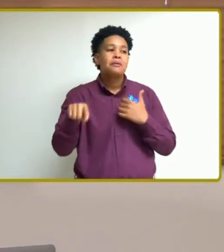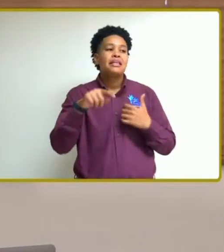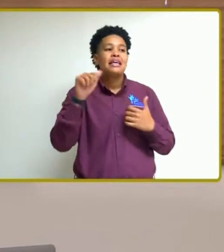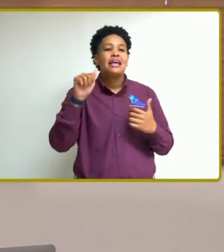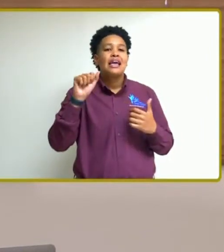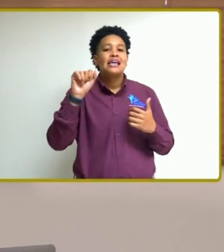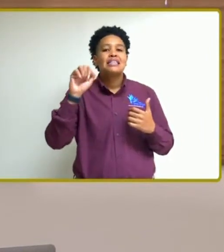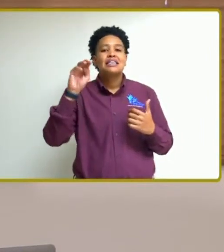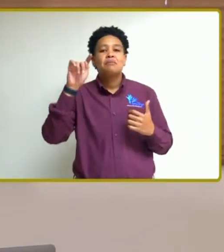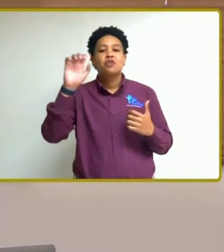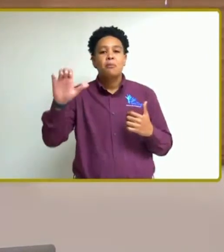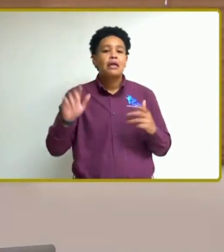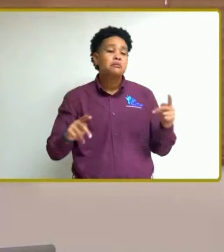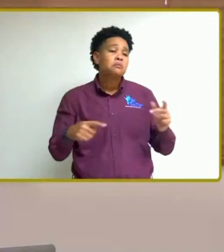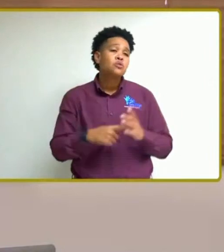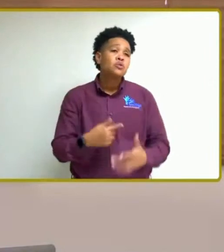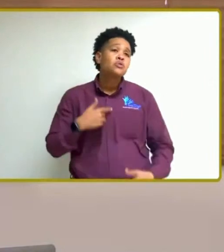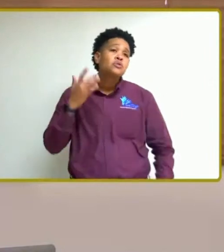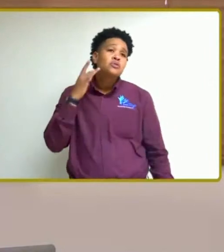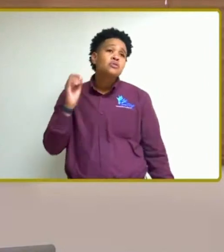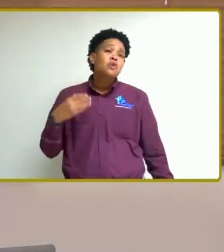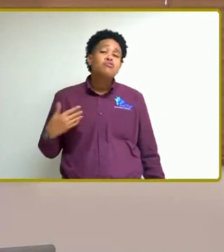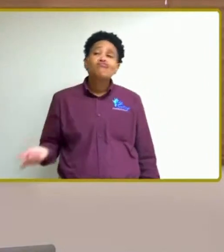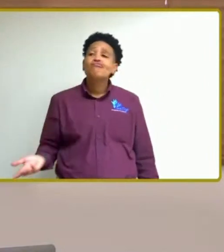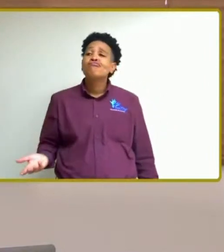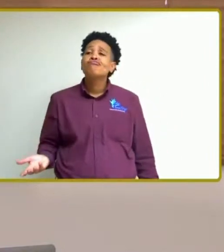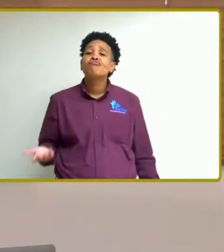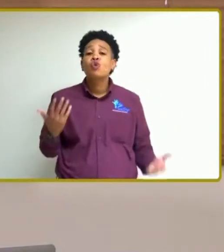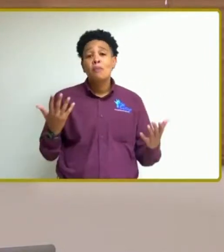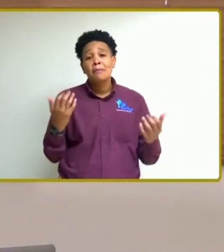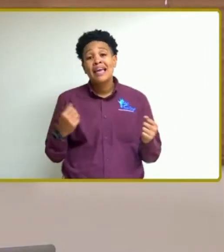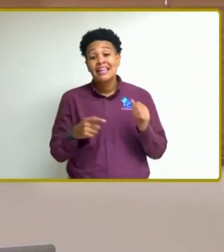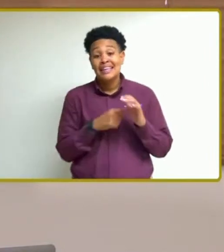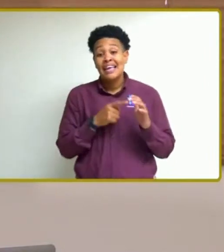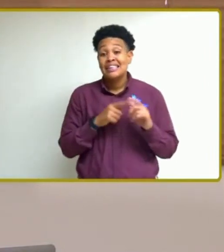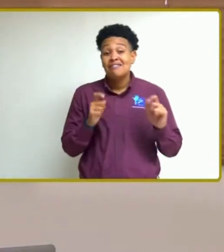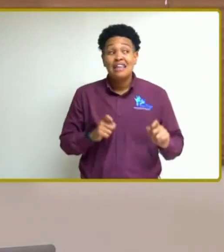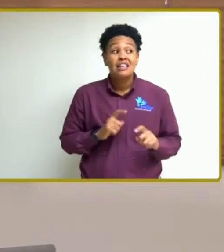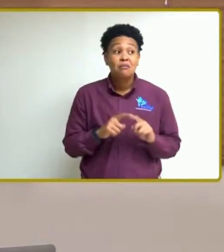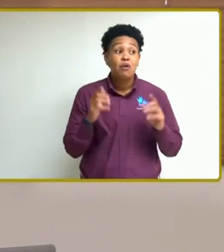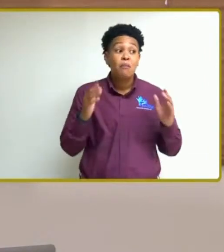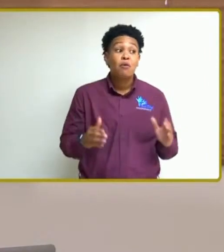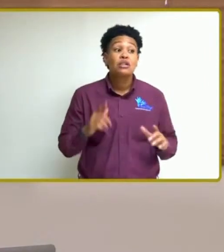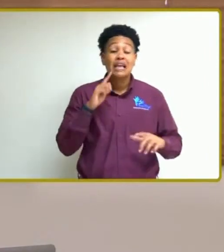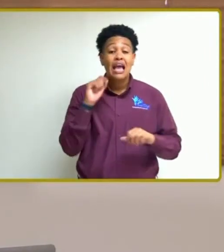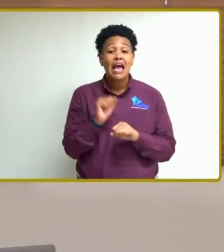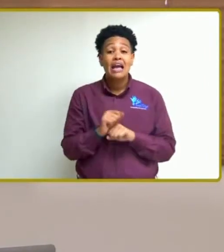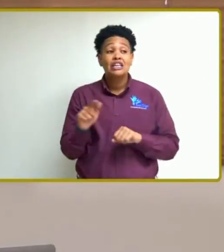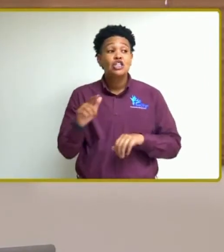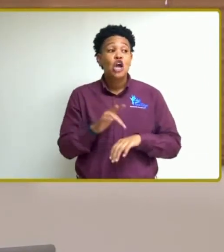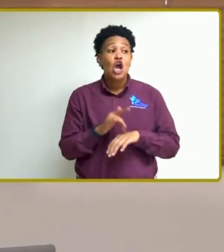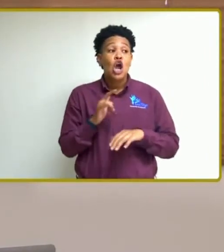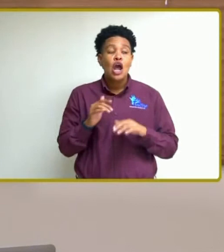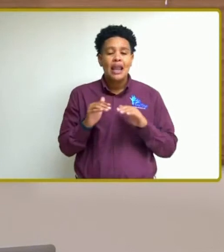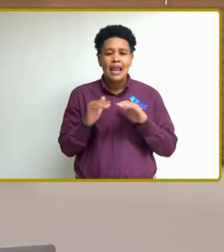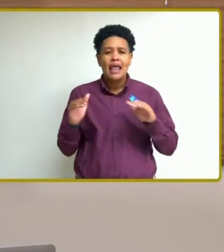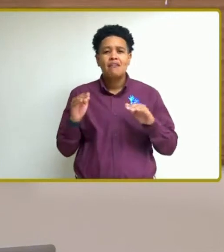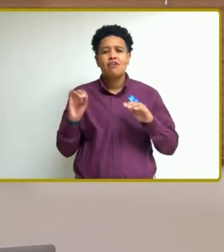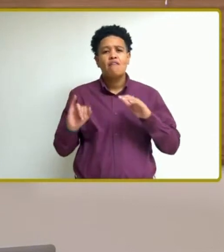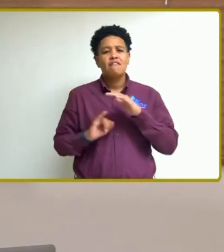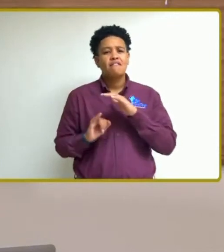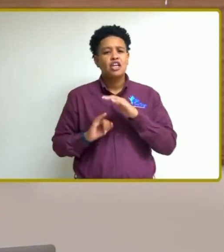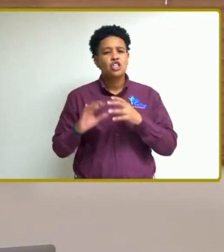asymptomatic persons. So you may end up with a negative, but the person may be actually in a very early phase of